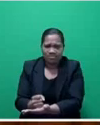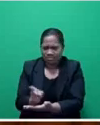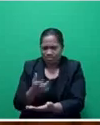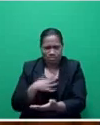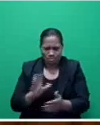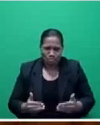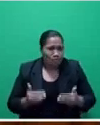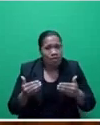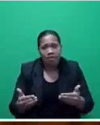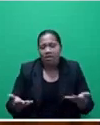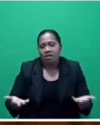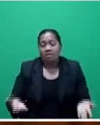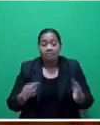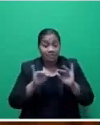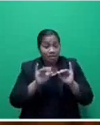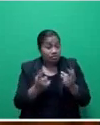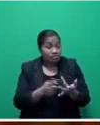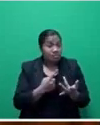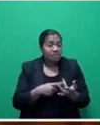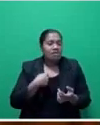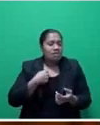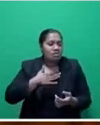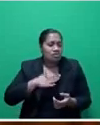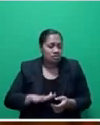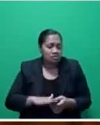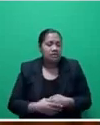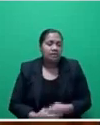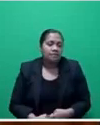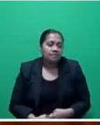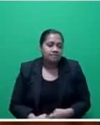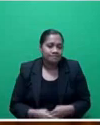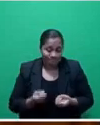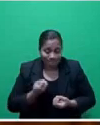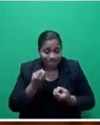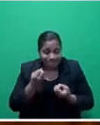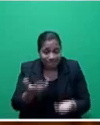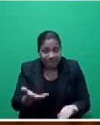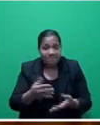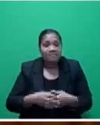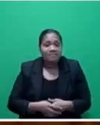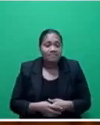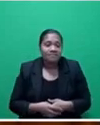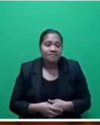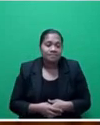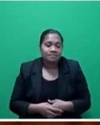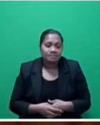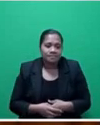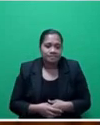And the other issue, Mr. Speaker, sir, I would like to raise here is the condition of